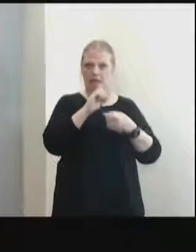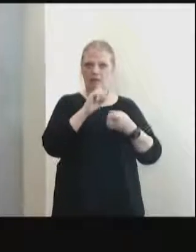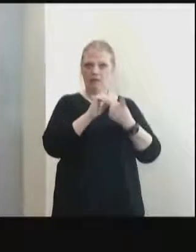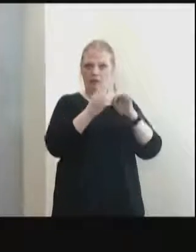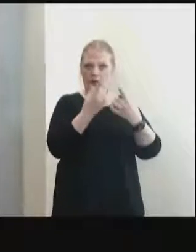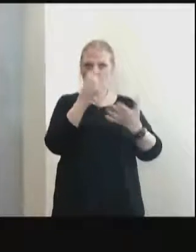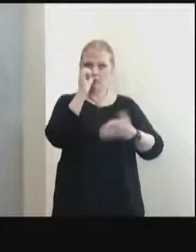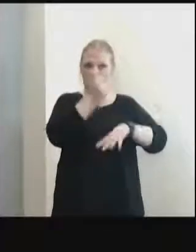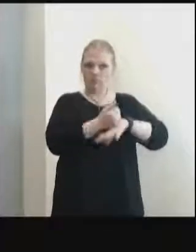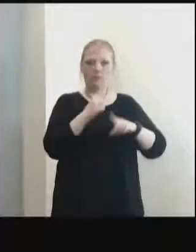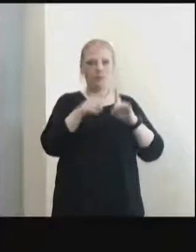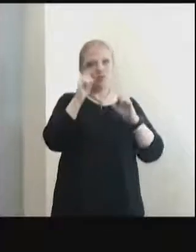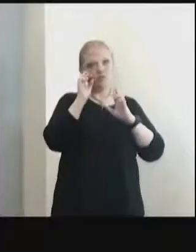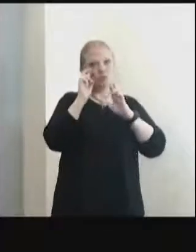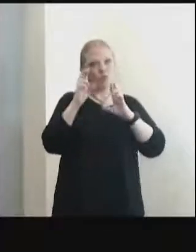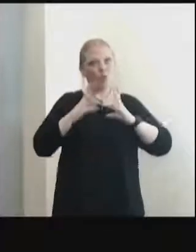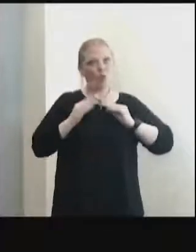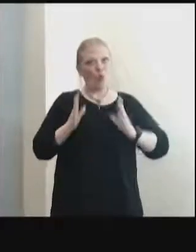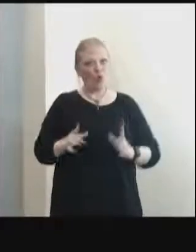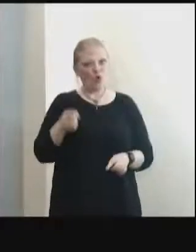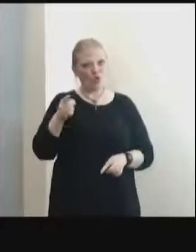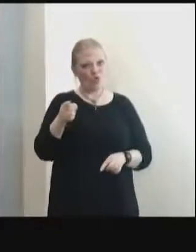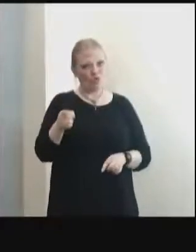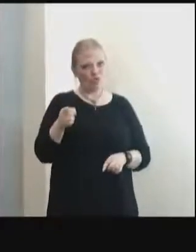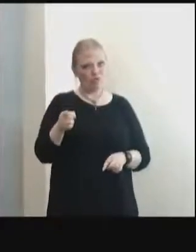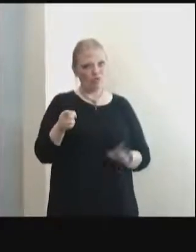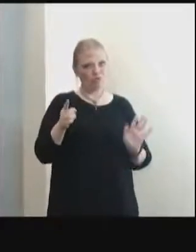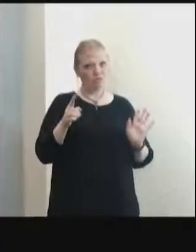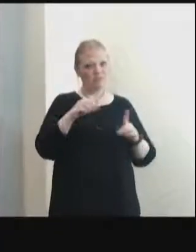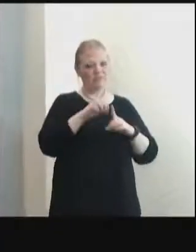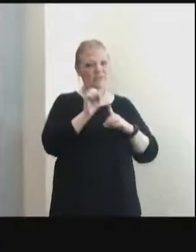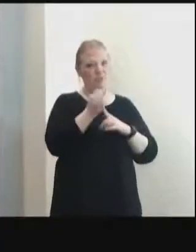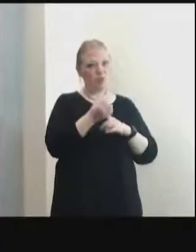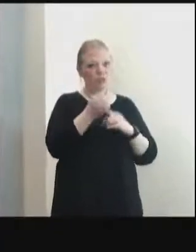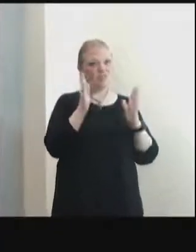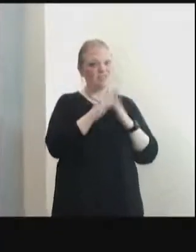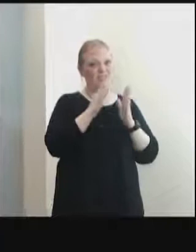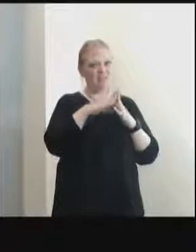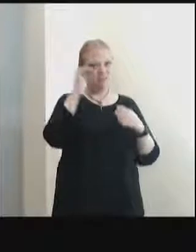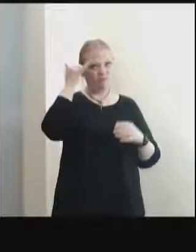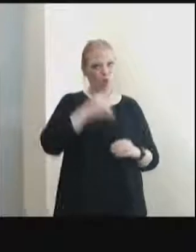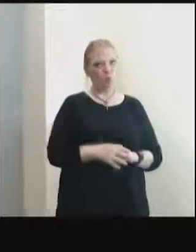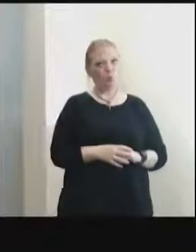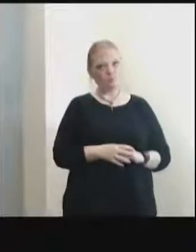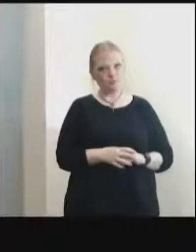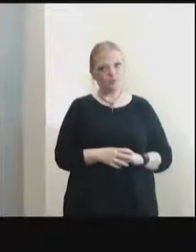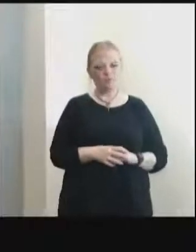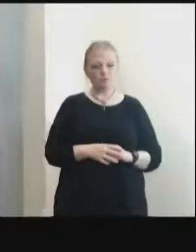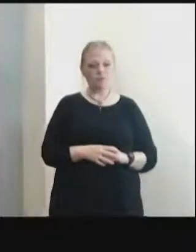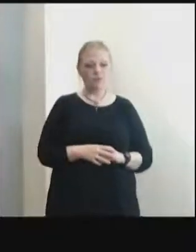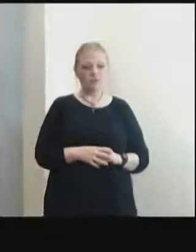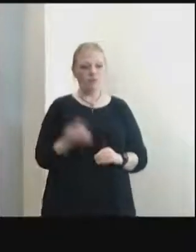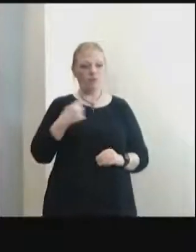also have to respect the ownership interest that exists otherwise in this situation here in the city of Buffalo. So we want